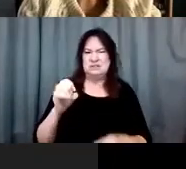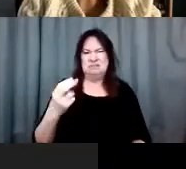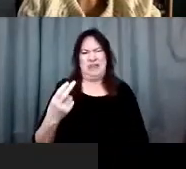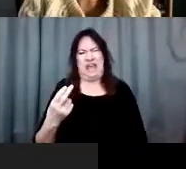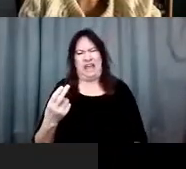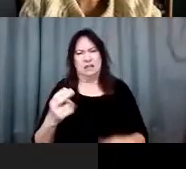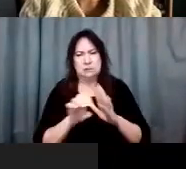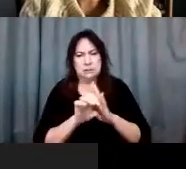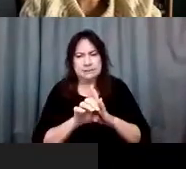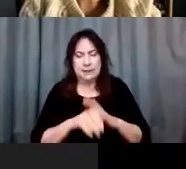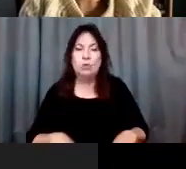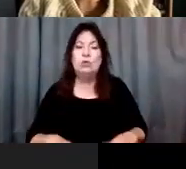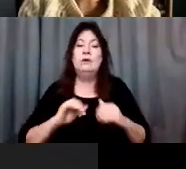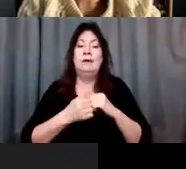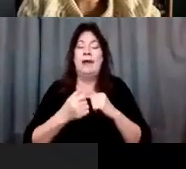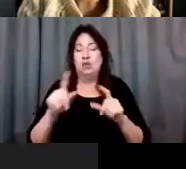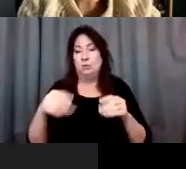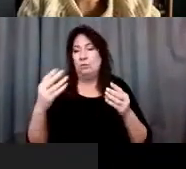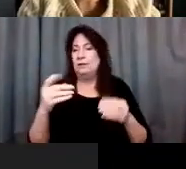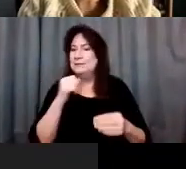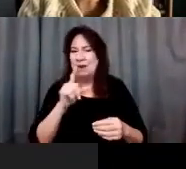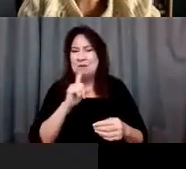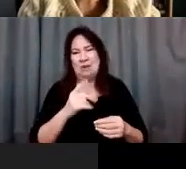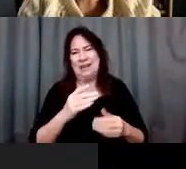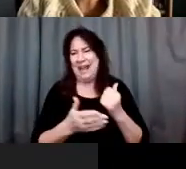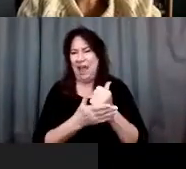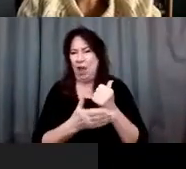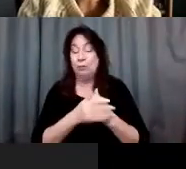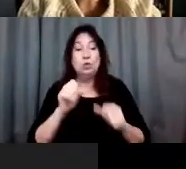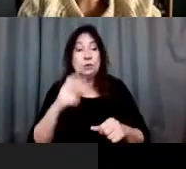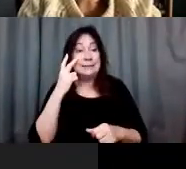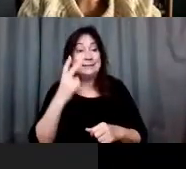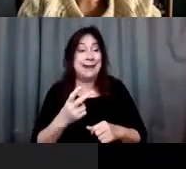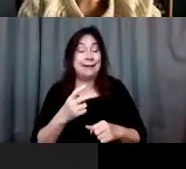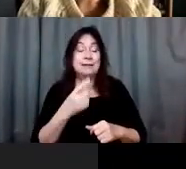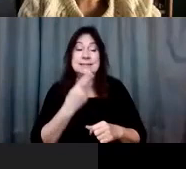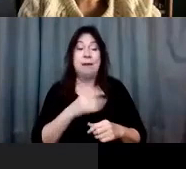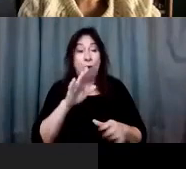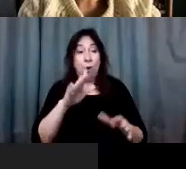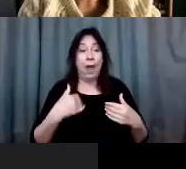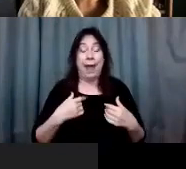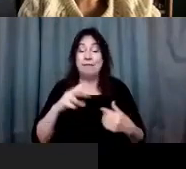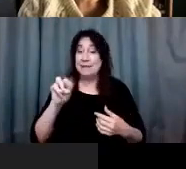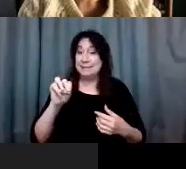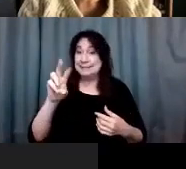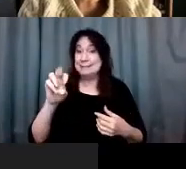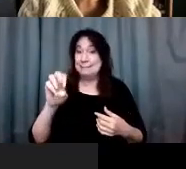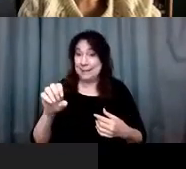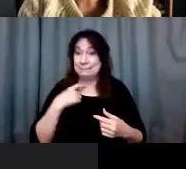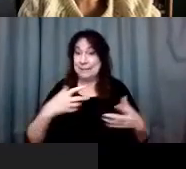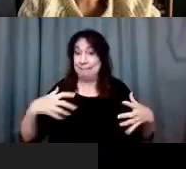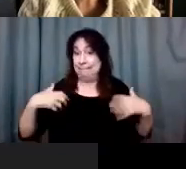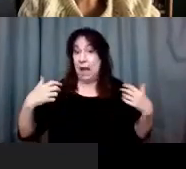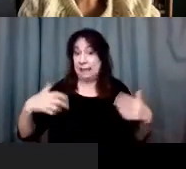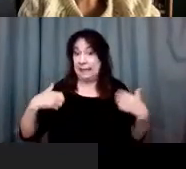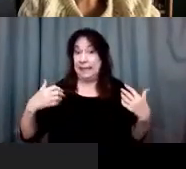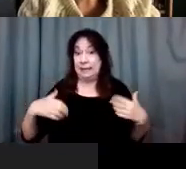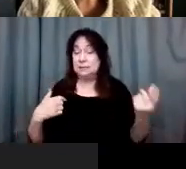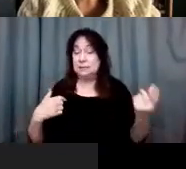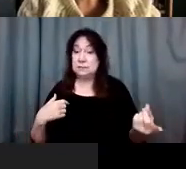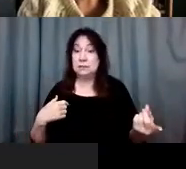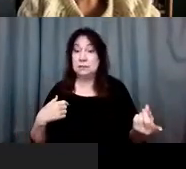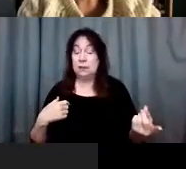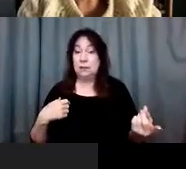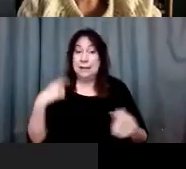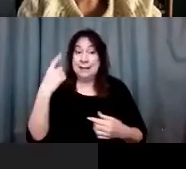audio description that doesn't really do much good. You could say, I've got this meme of some monkeys and